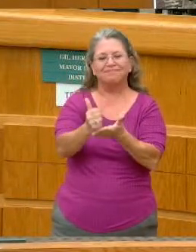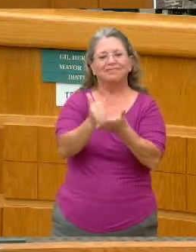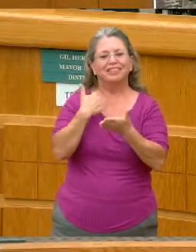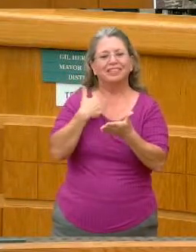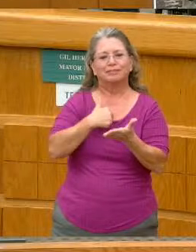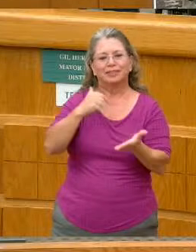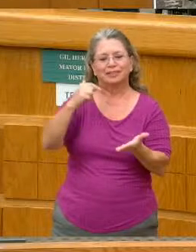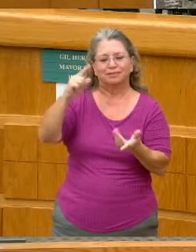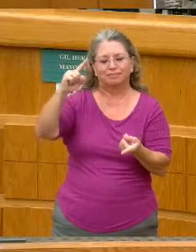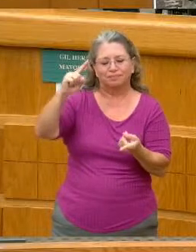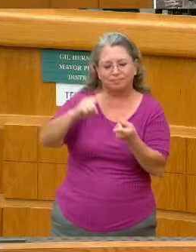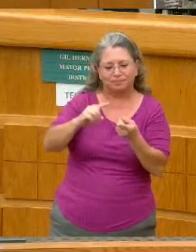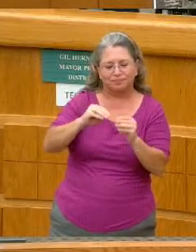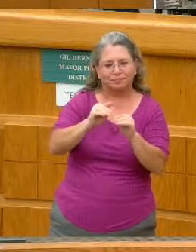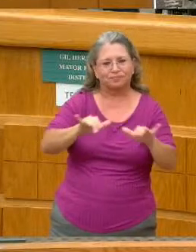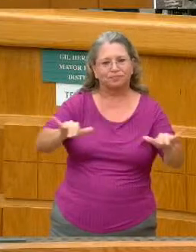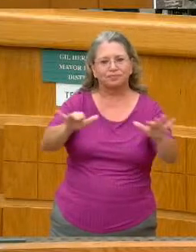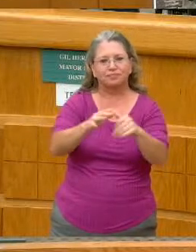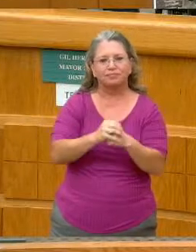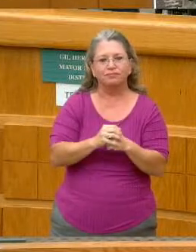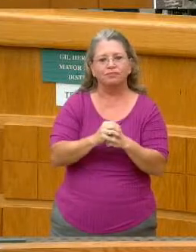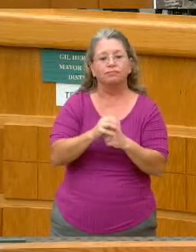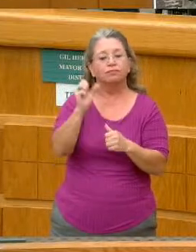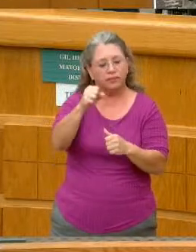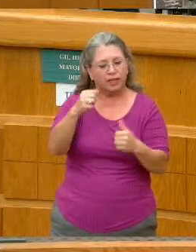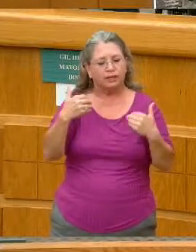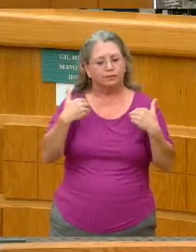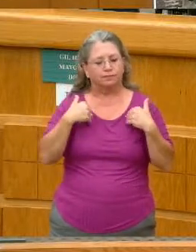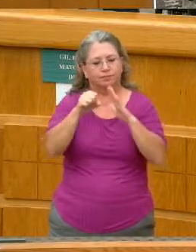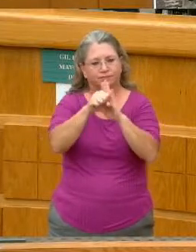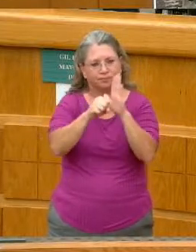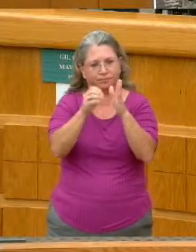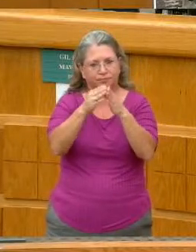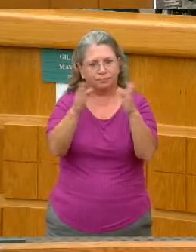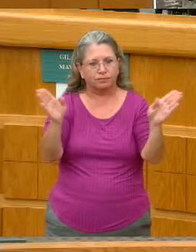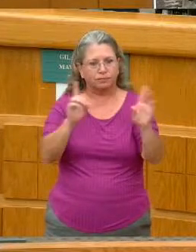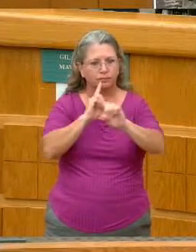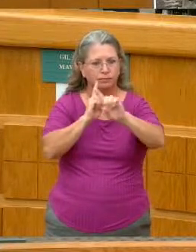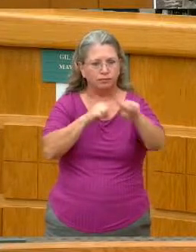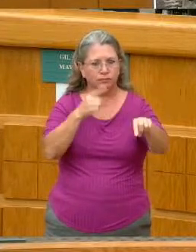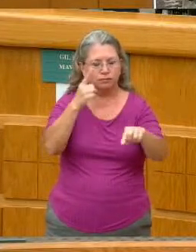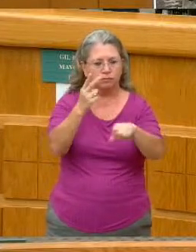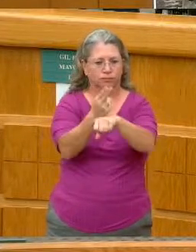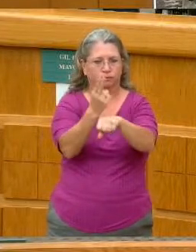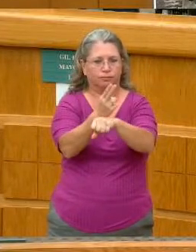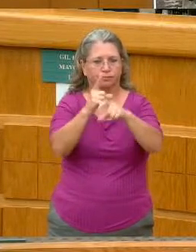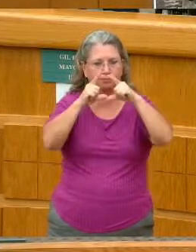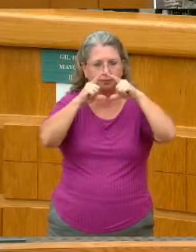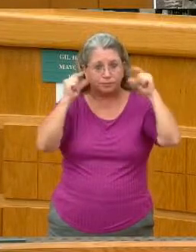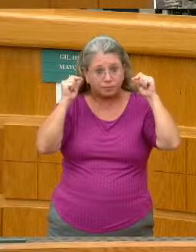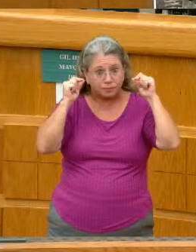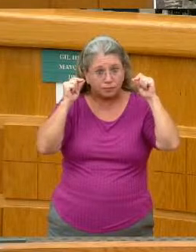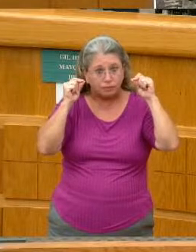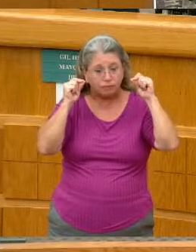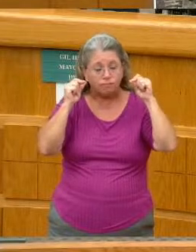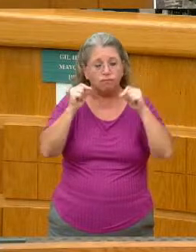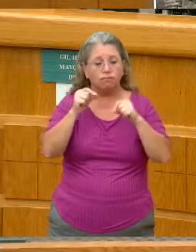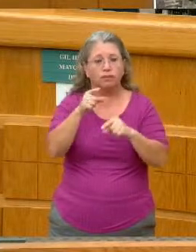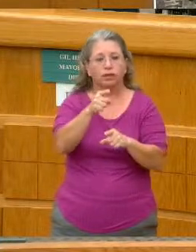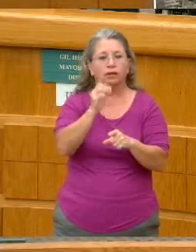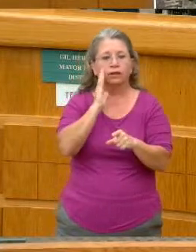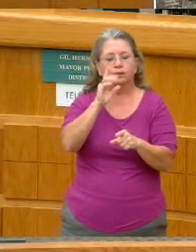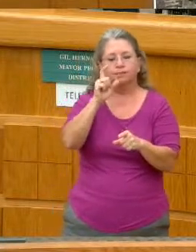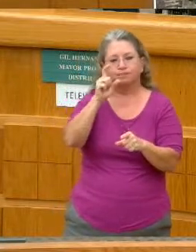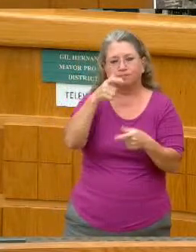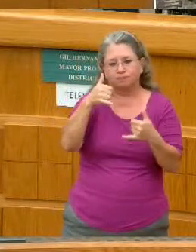statewide mask order and other operating protocols, you're going to have to keep minimizing those public interactions